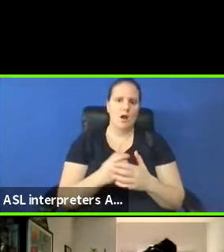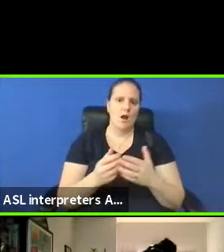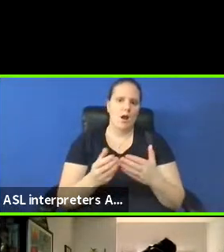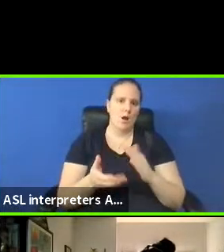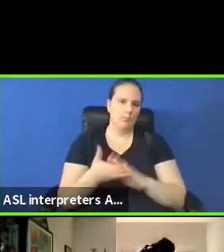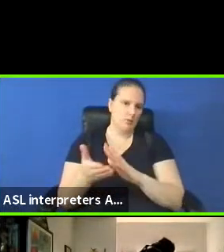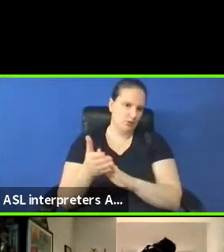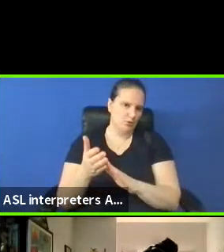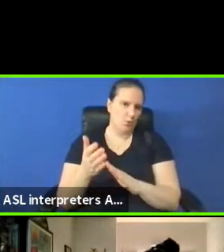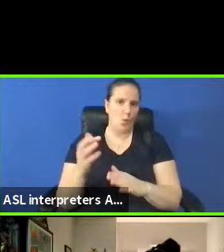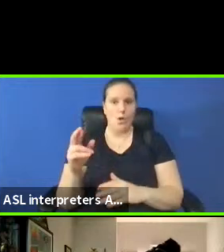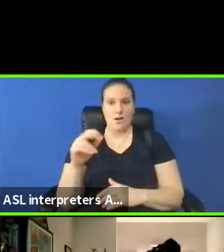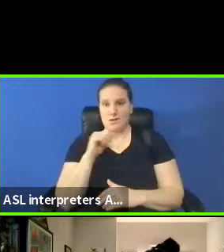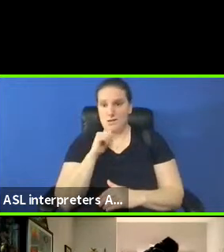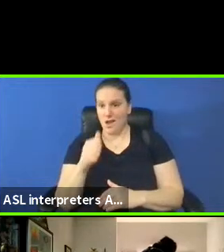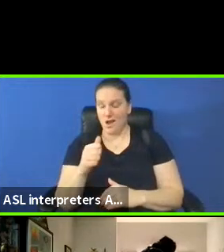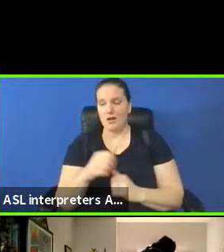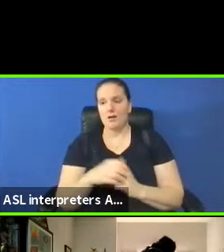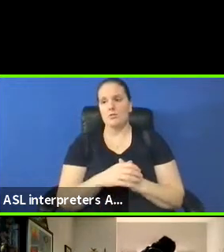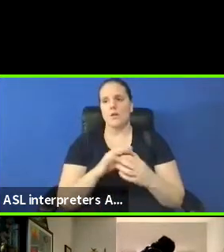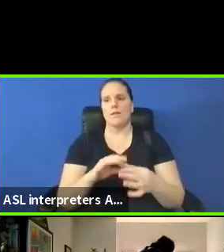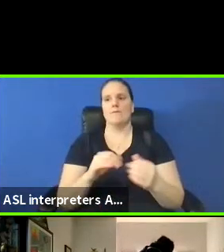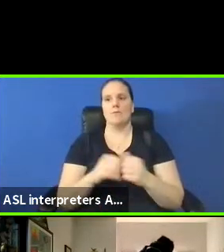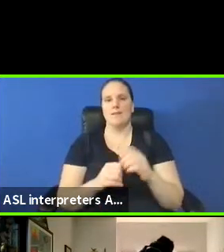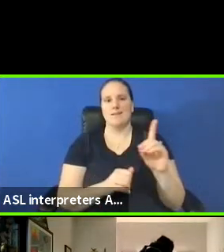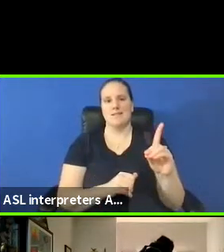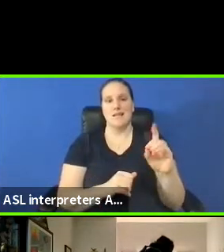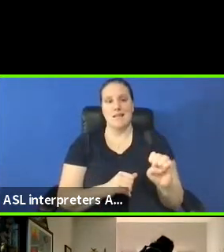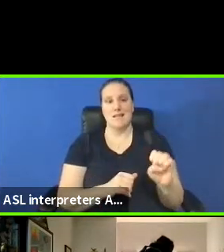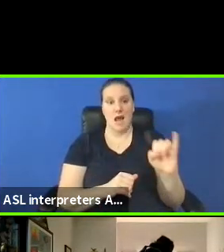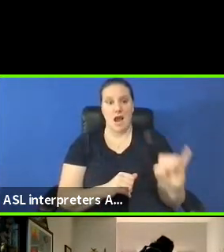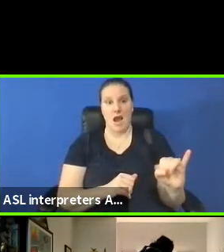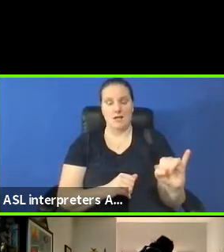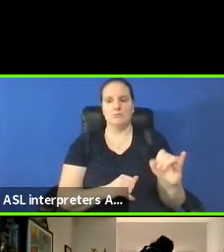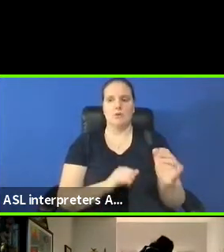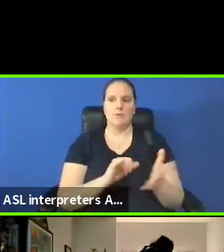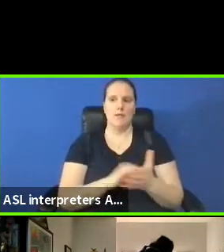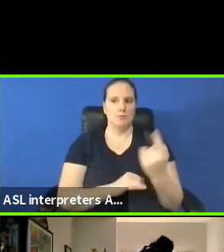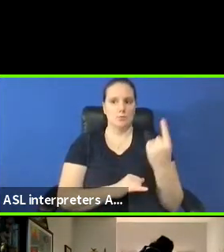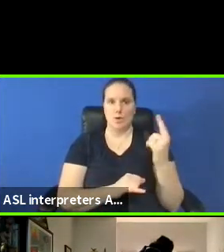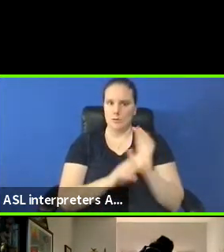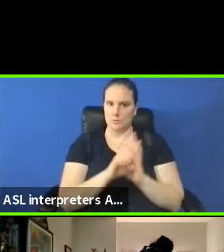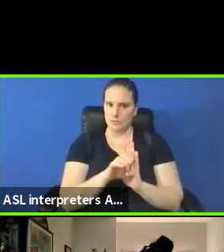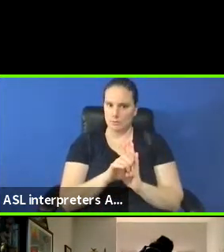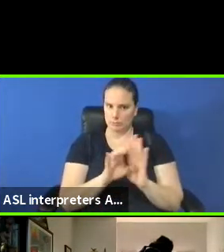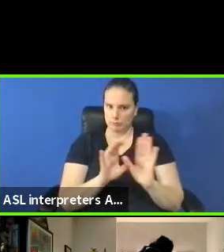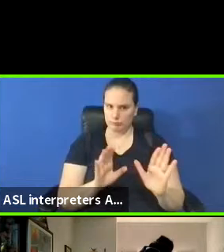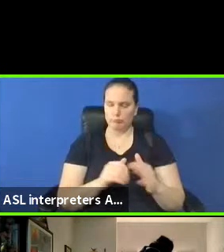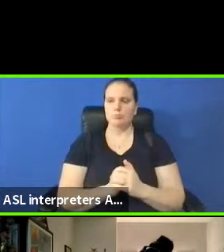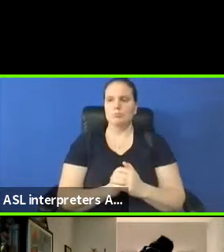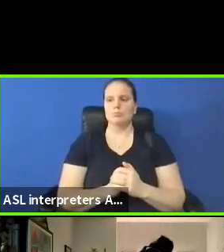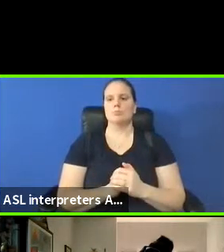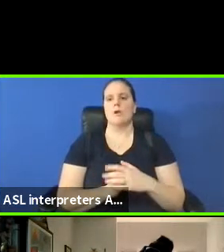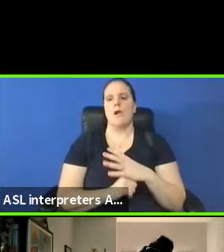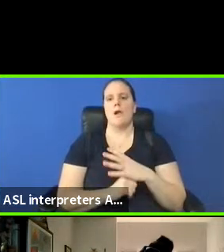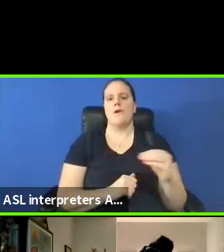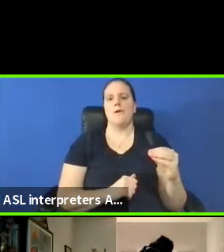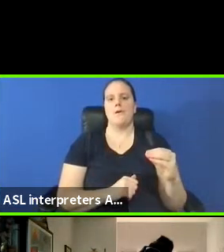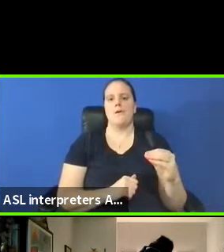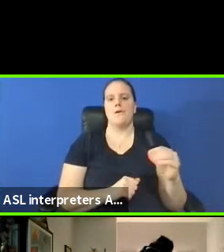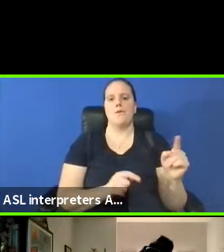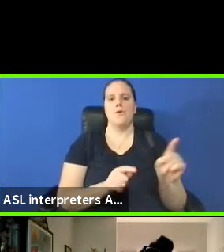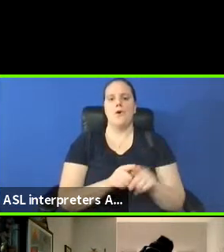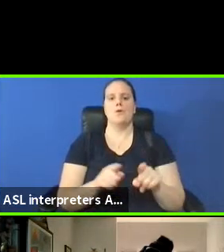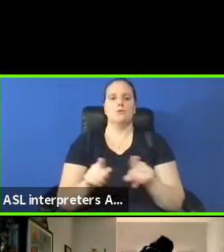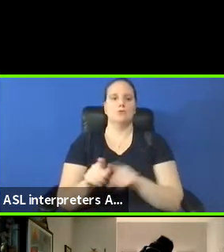operationalized or not relative to DEI. So that's one example. And as well